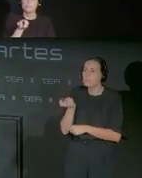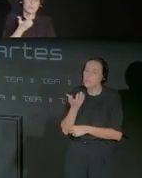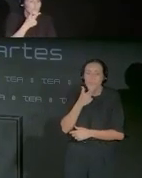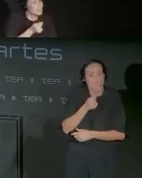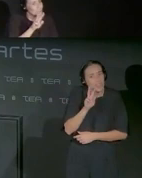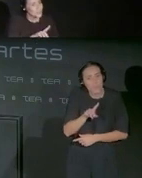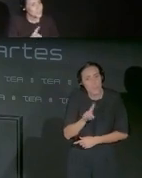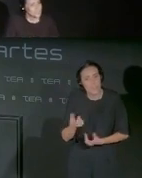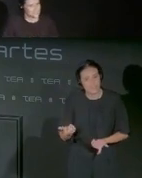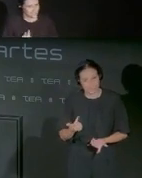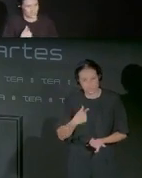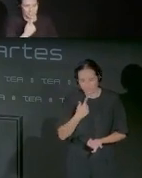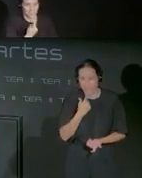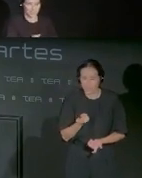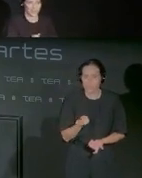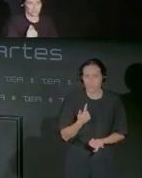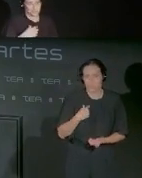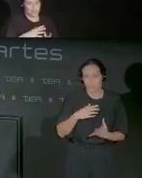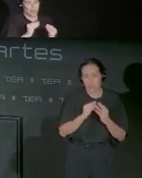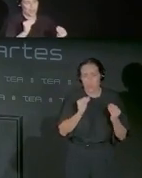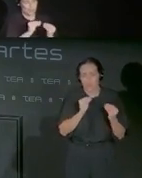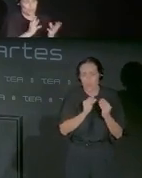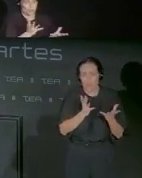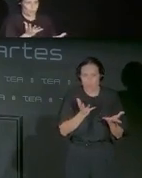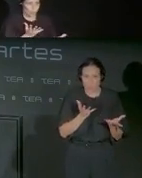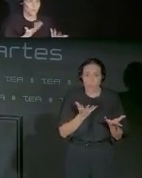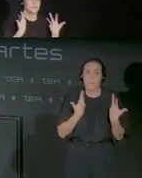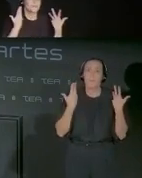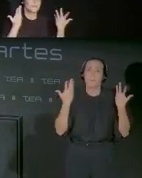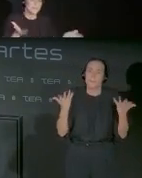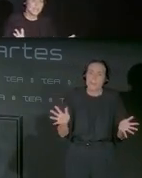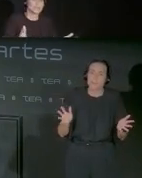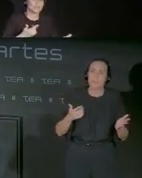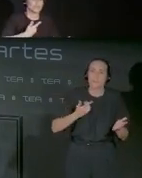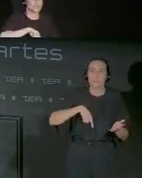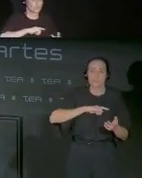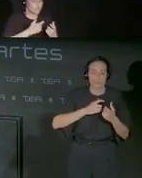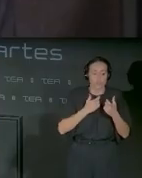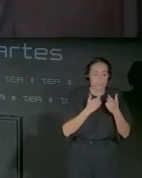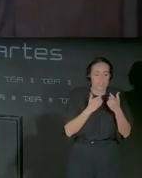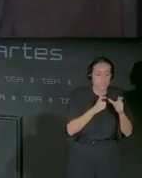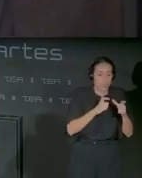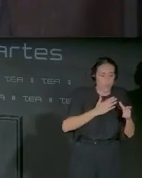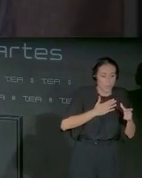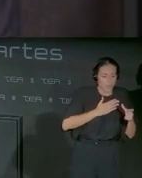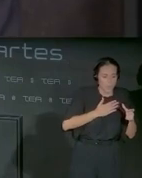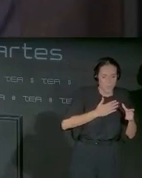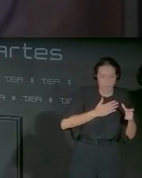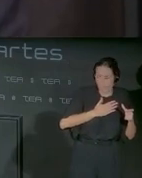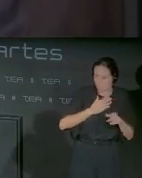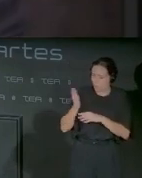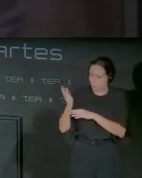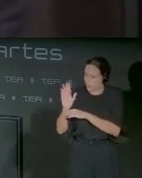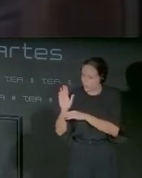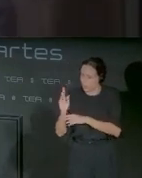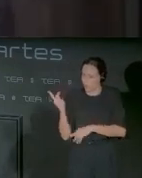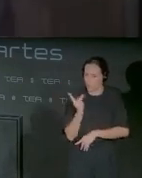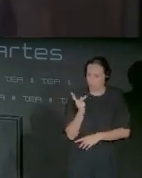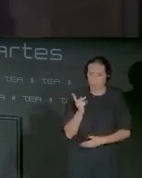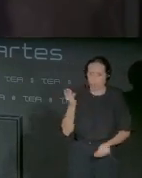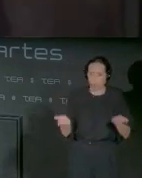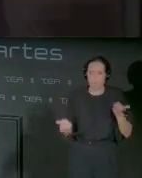what extent we have to compare with the movie sector. I don't know if video games is the same. For sure, there are different structures, or at least are at a